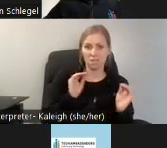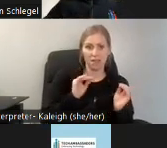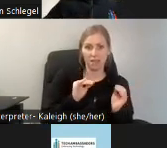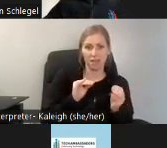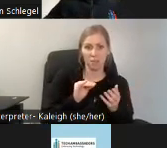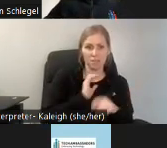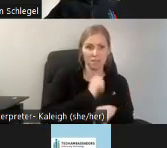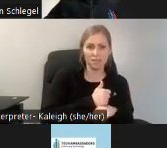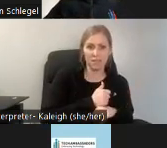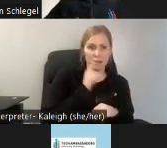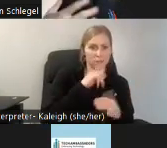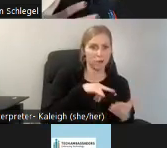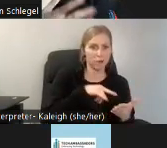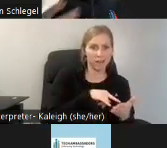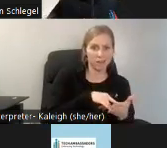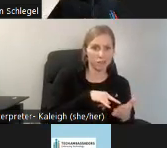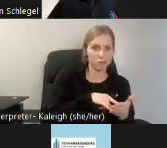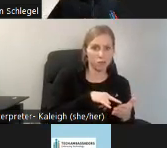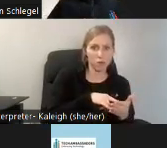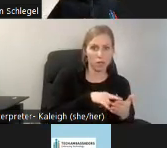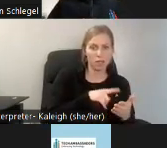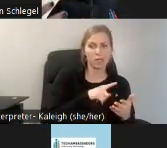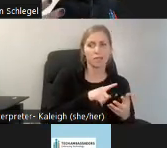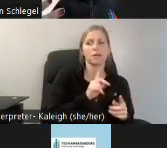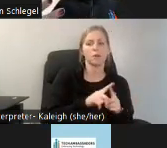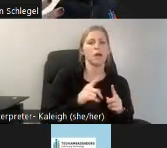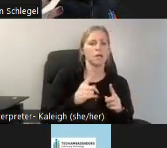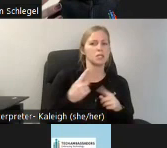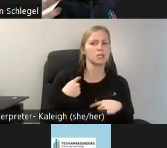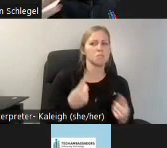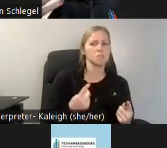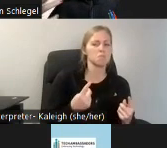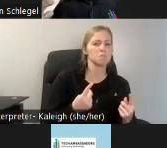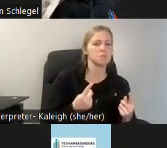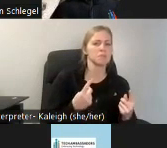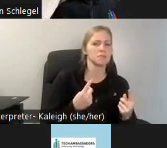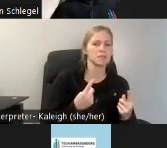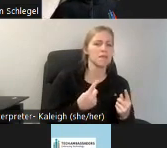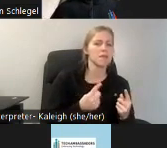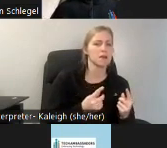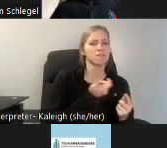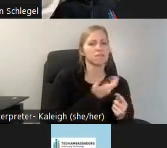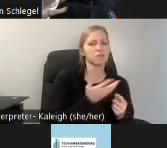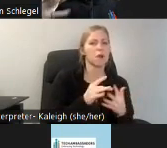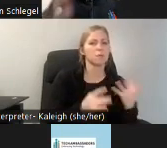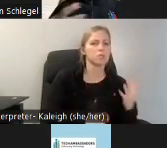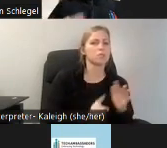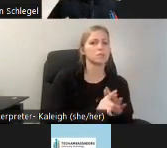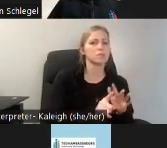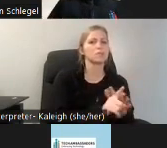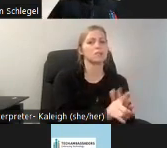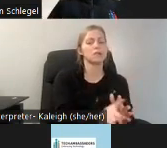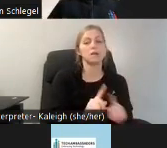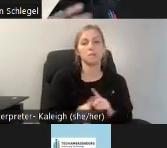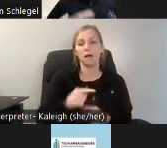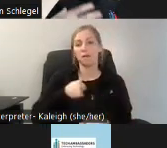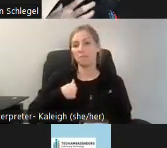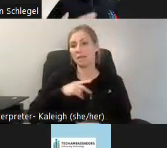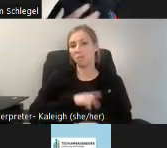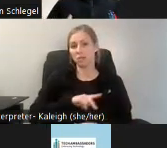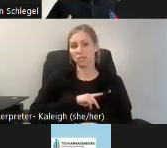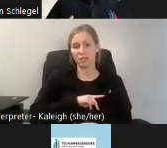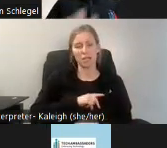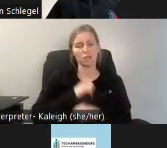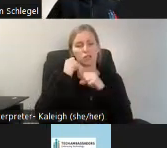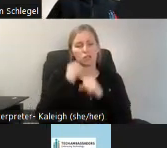is going to talk about a few options that have come about since then. For me personally, I highly recommend these if you're someone